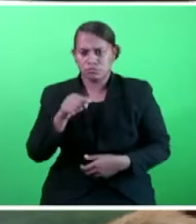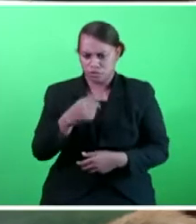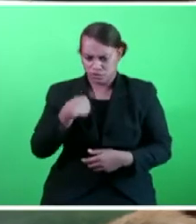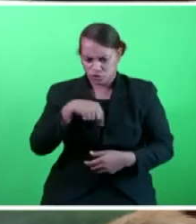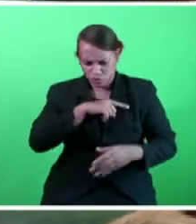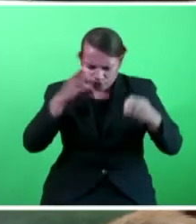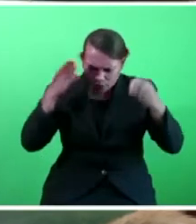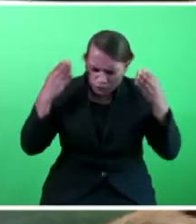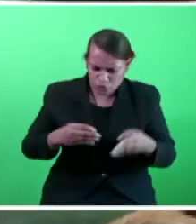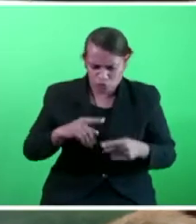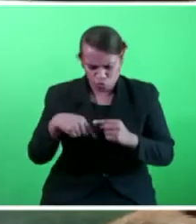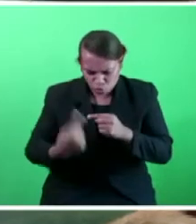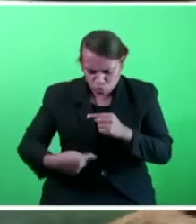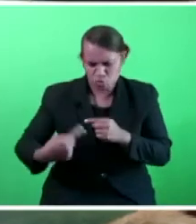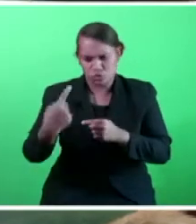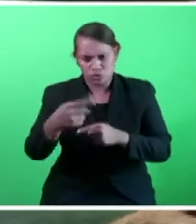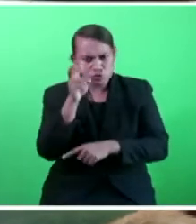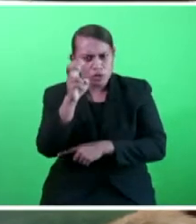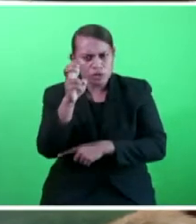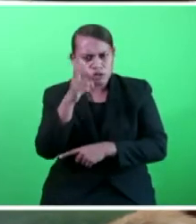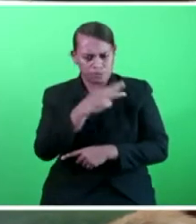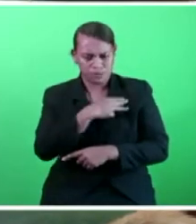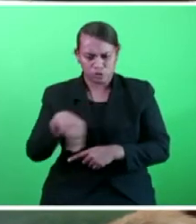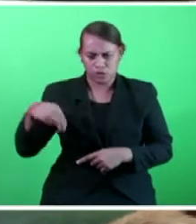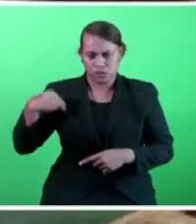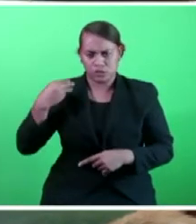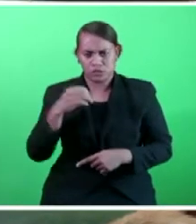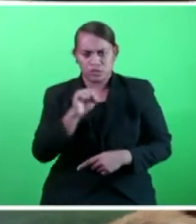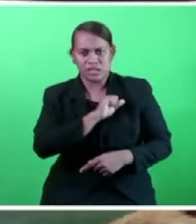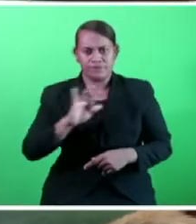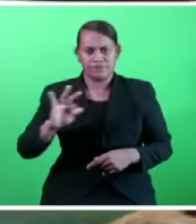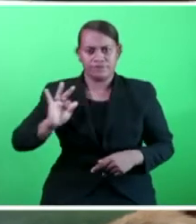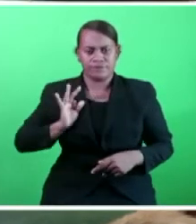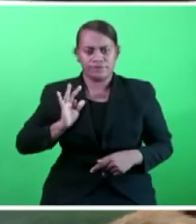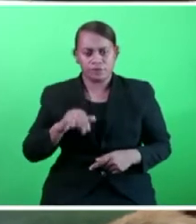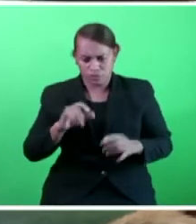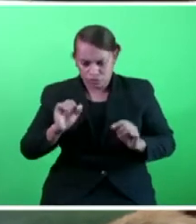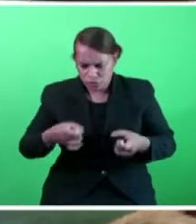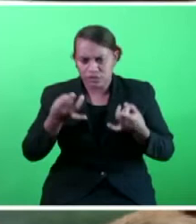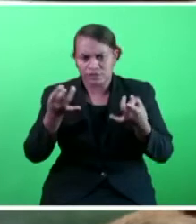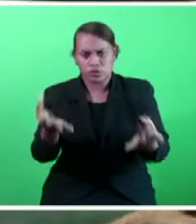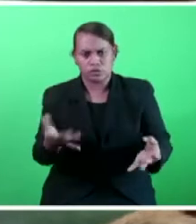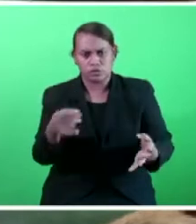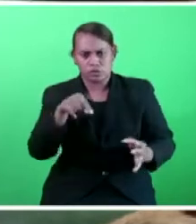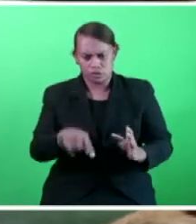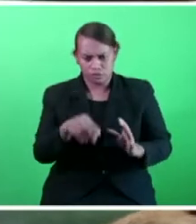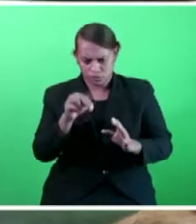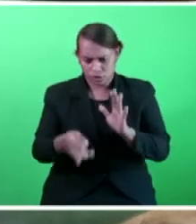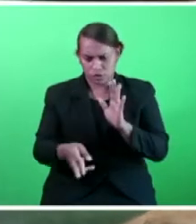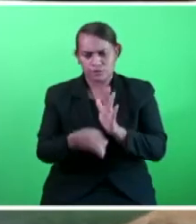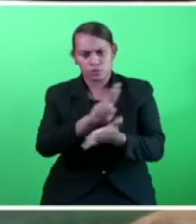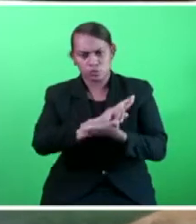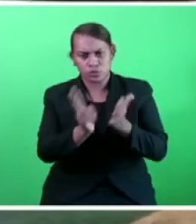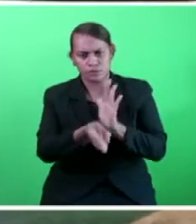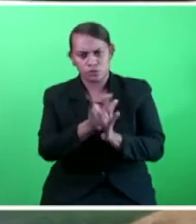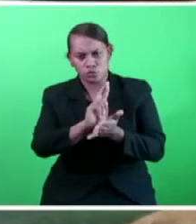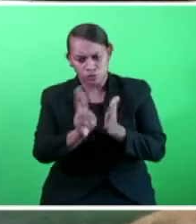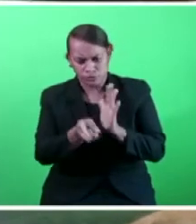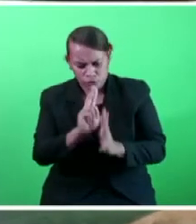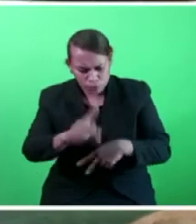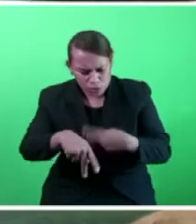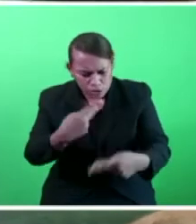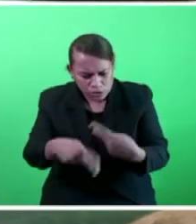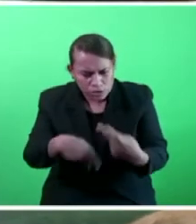with ministry staff since completion of the review. The availability of the procedure review process or appeals through the Public Service Commission